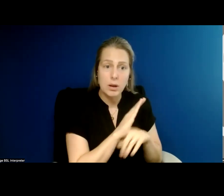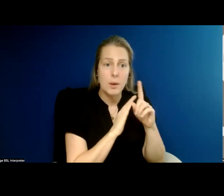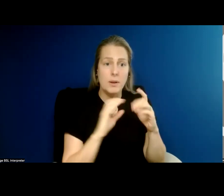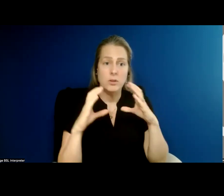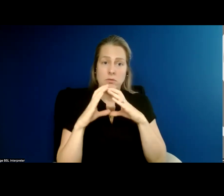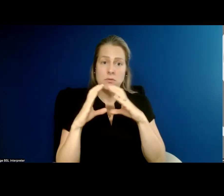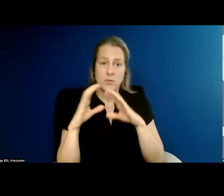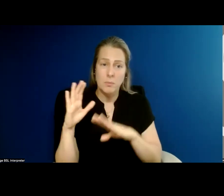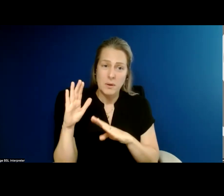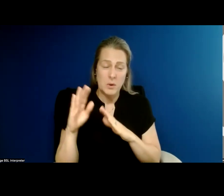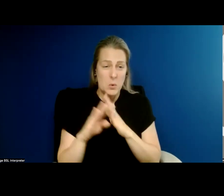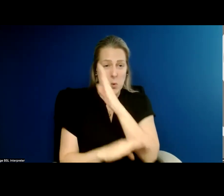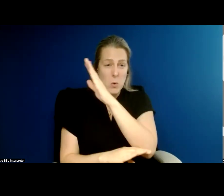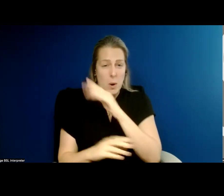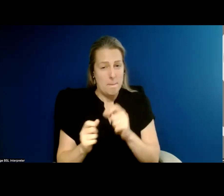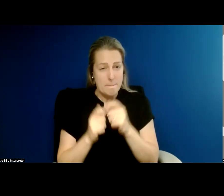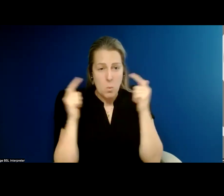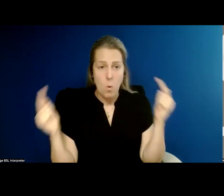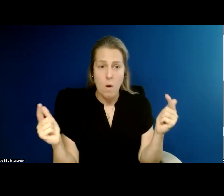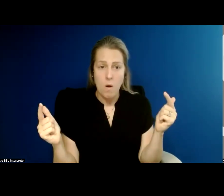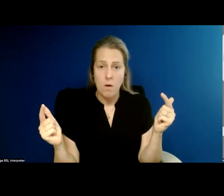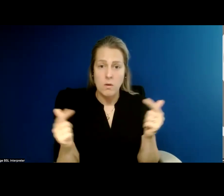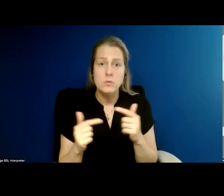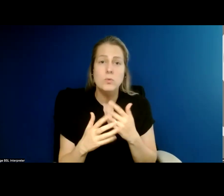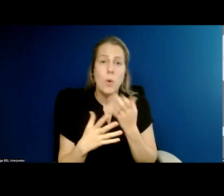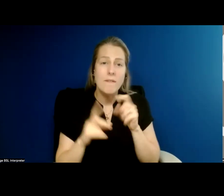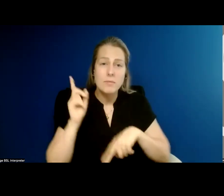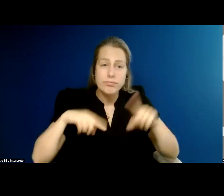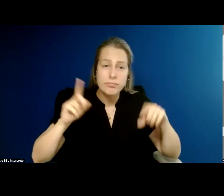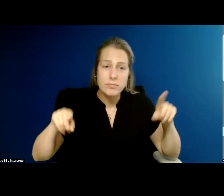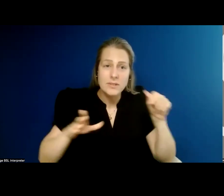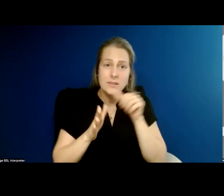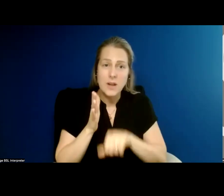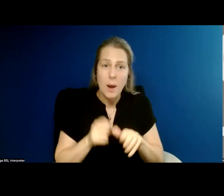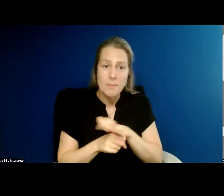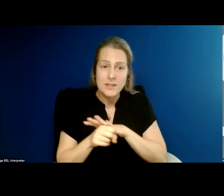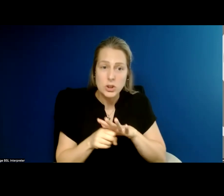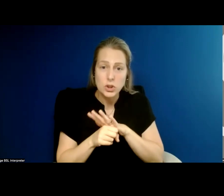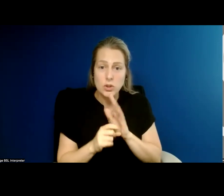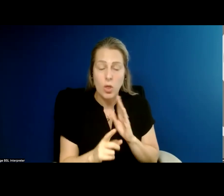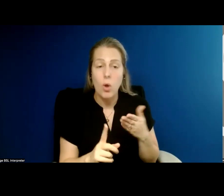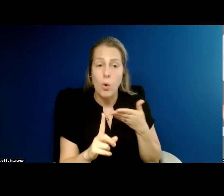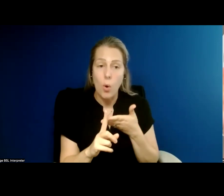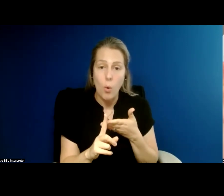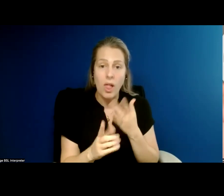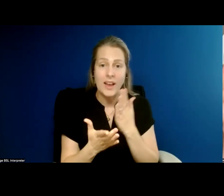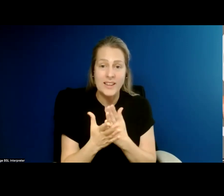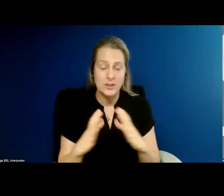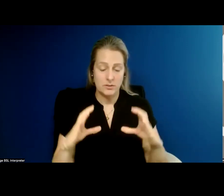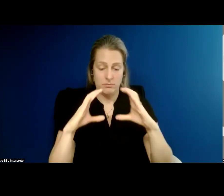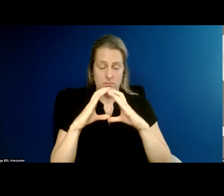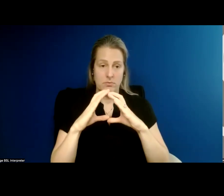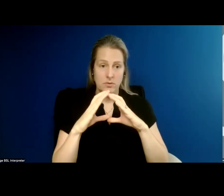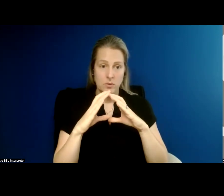in very, very different starting positions. So the goal for the donut is to get into the donut. It's to